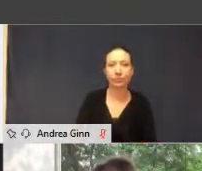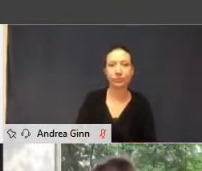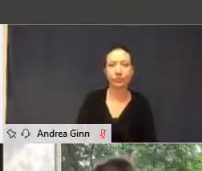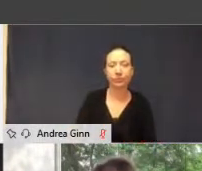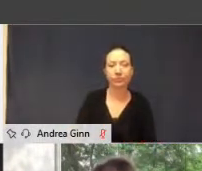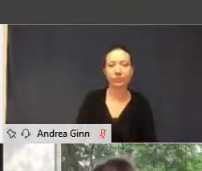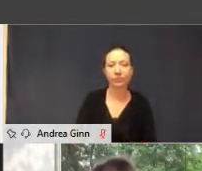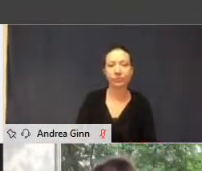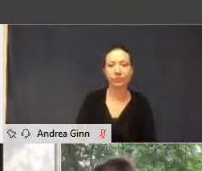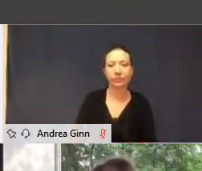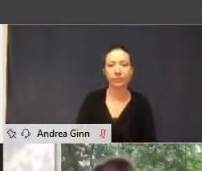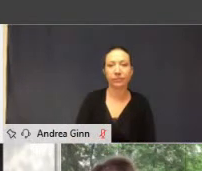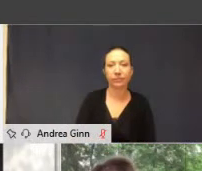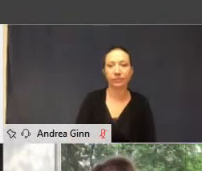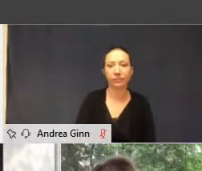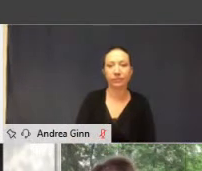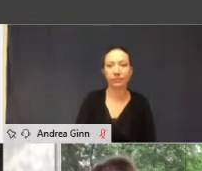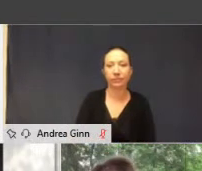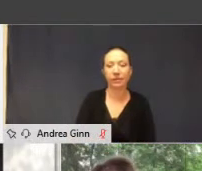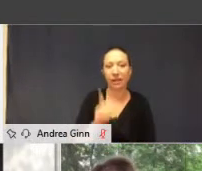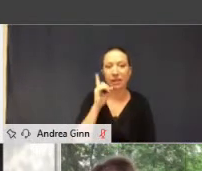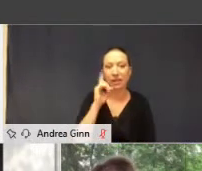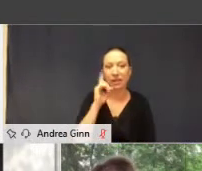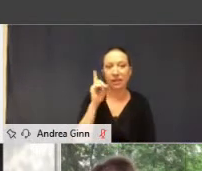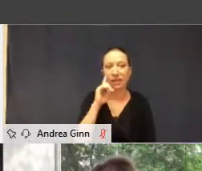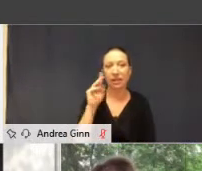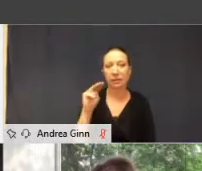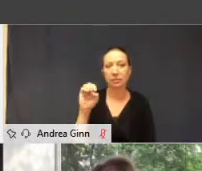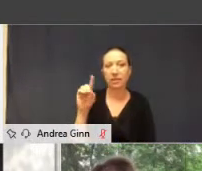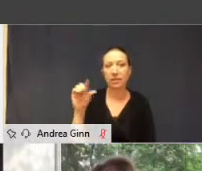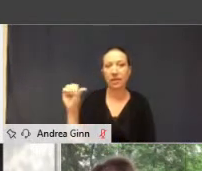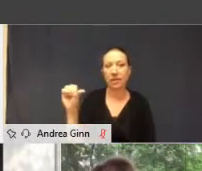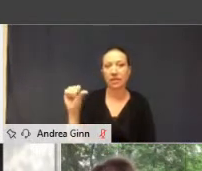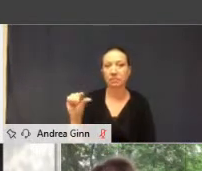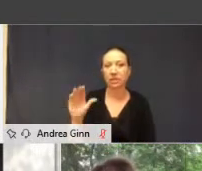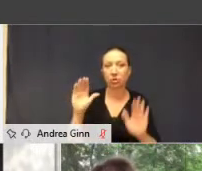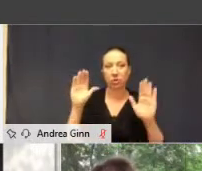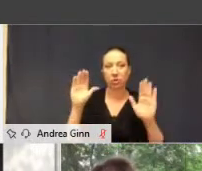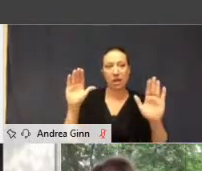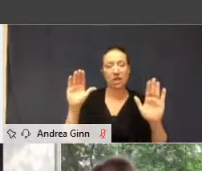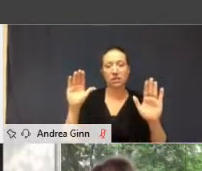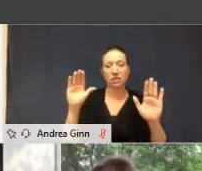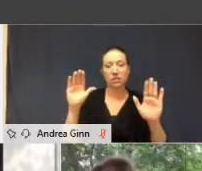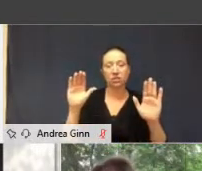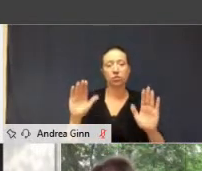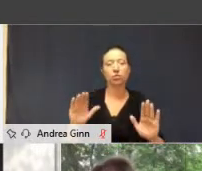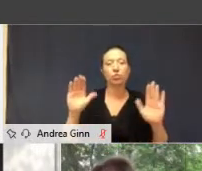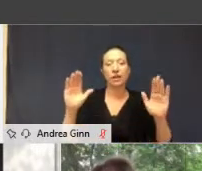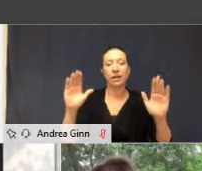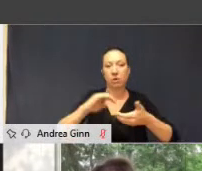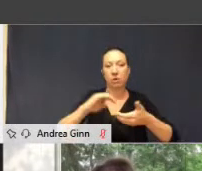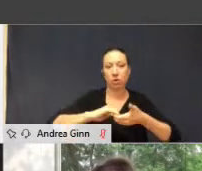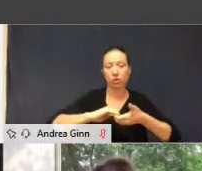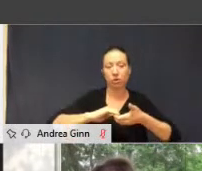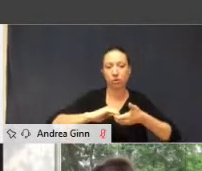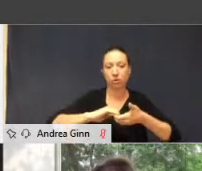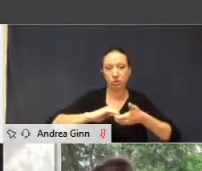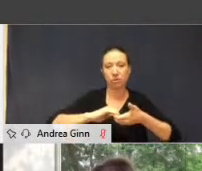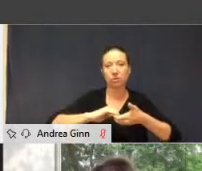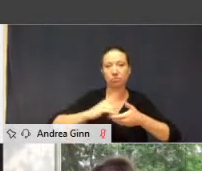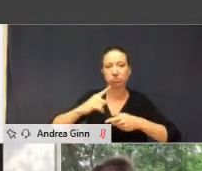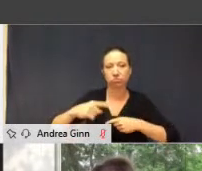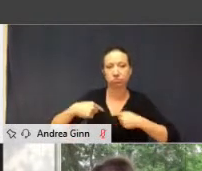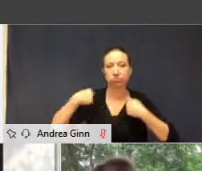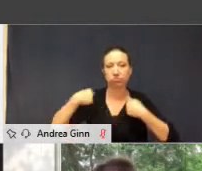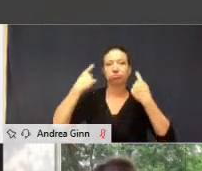Senator Ortiz-Pino's point. And I think the media has been by the way, the media has been a great partner with us throughout the